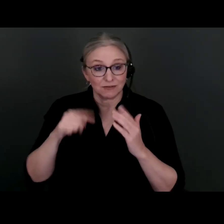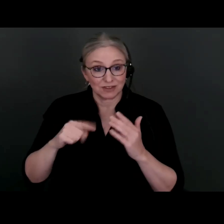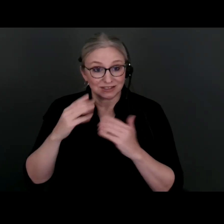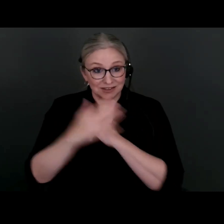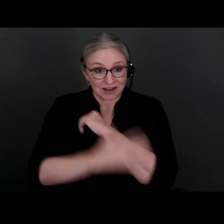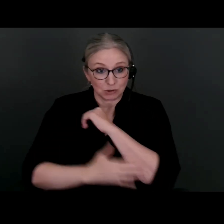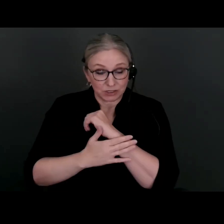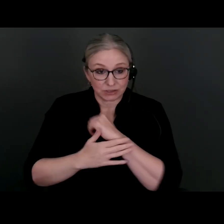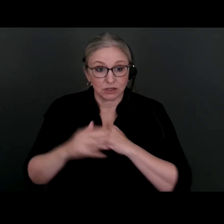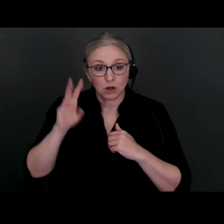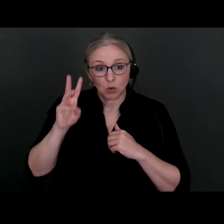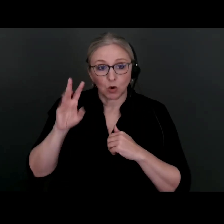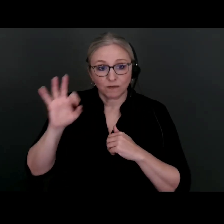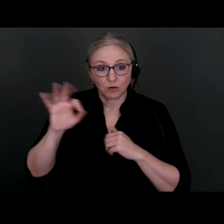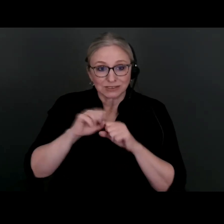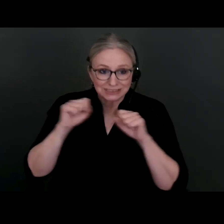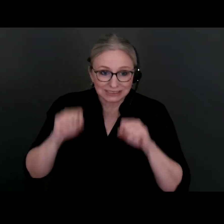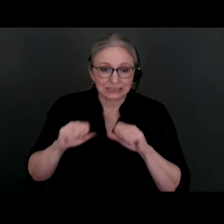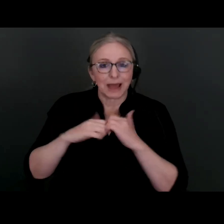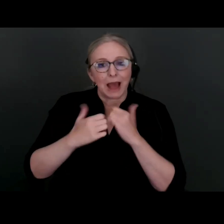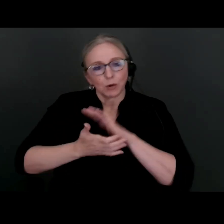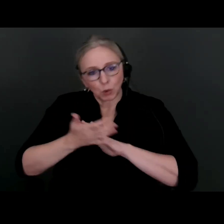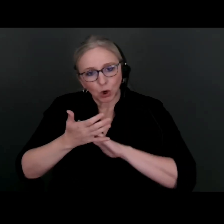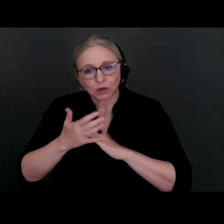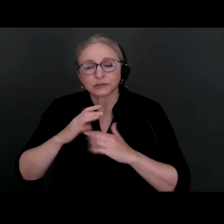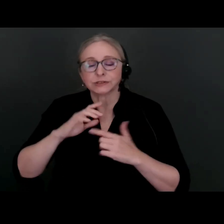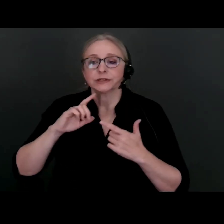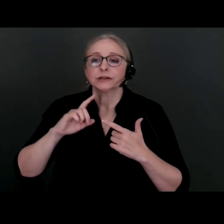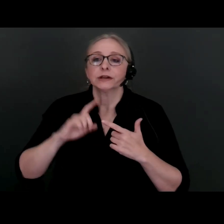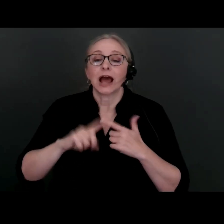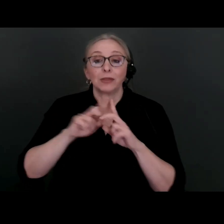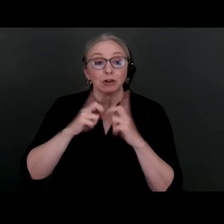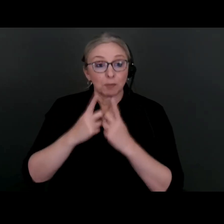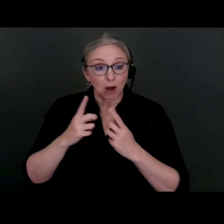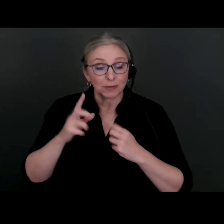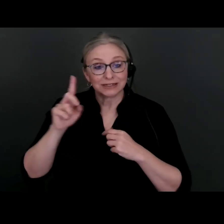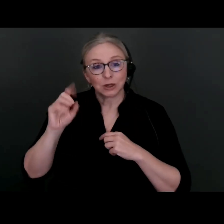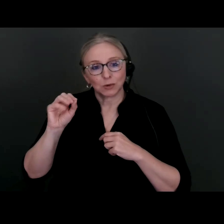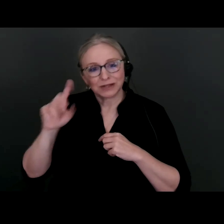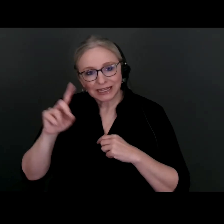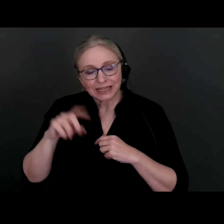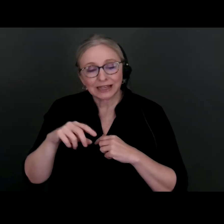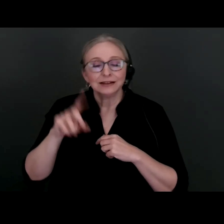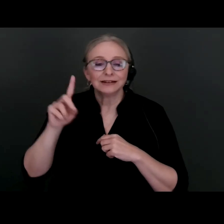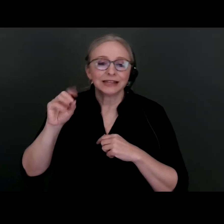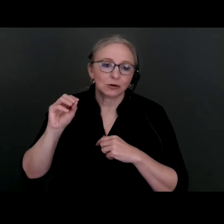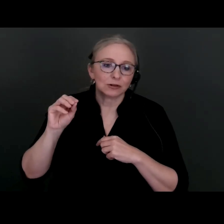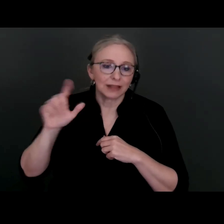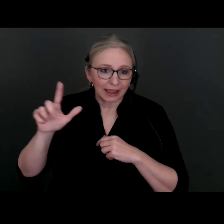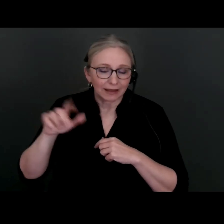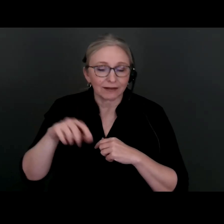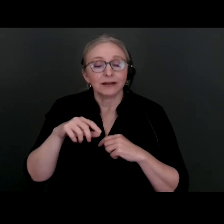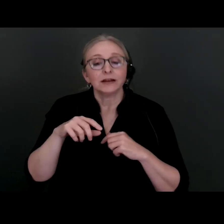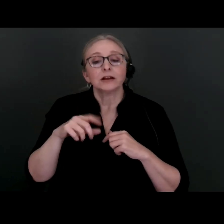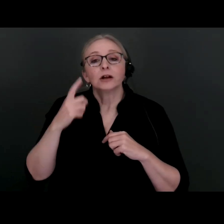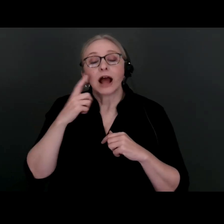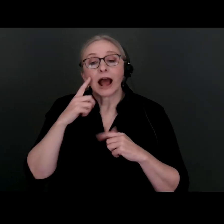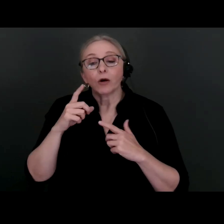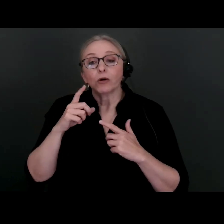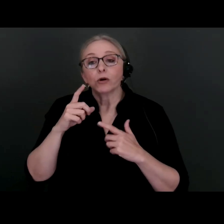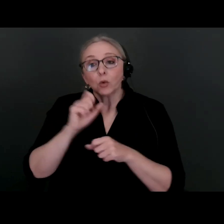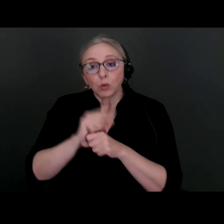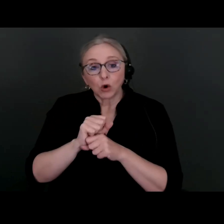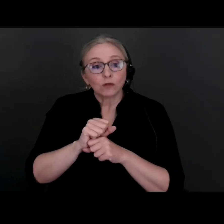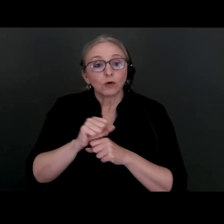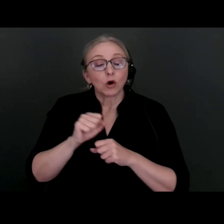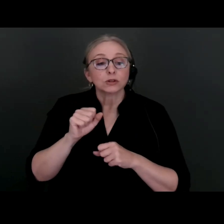federal workforce system, how it works, how the Department of Labor at the federal level engages with state workforce boards, and